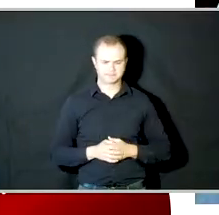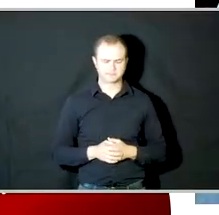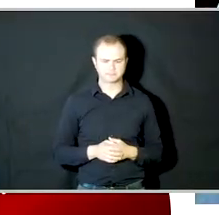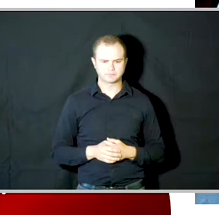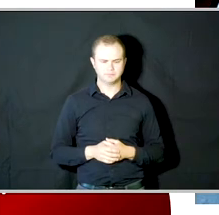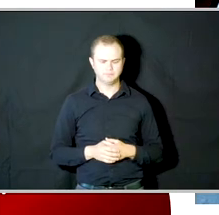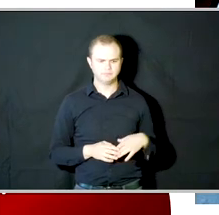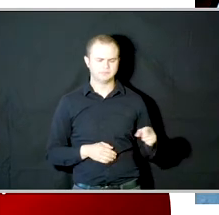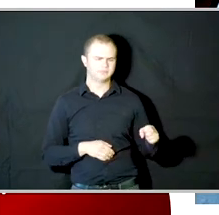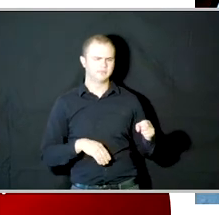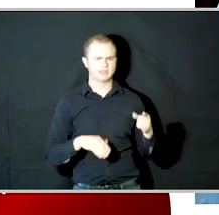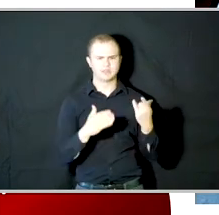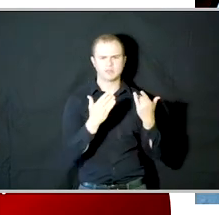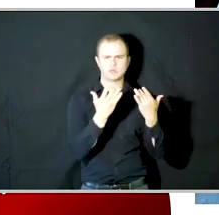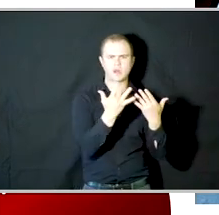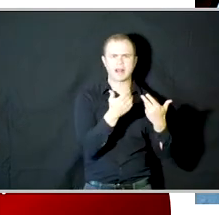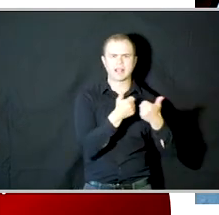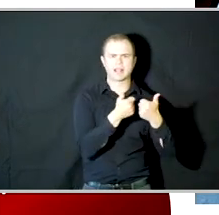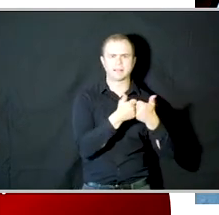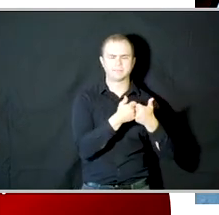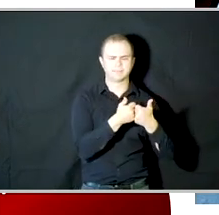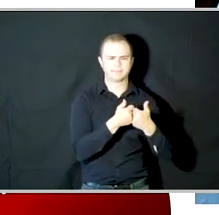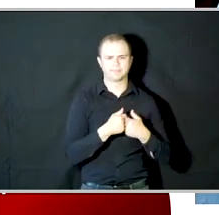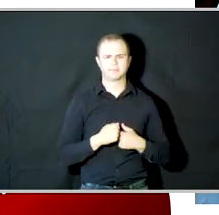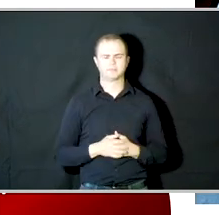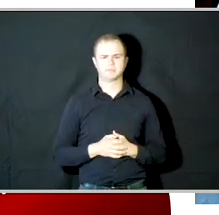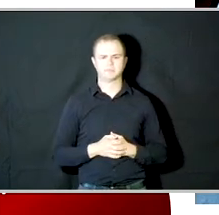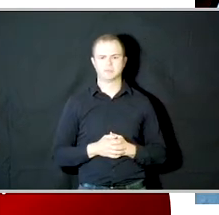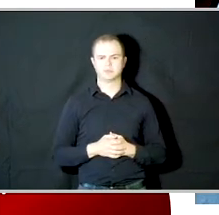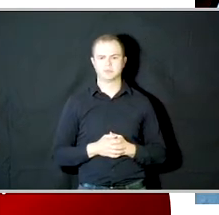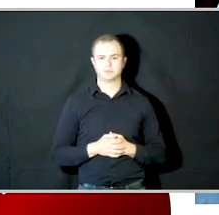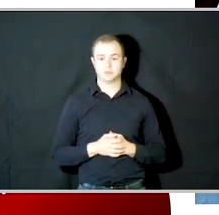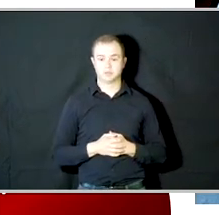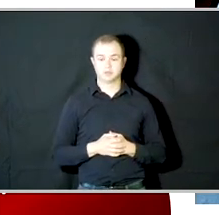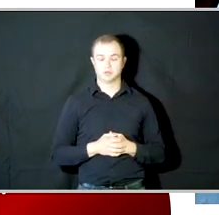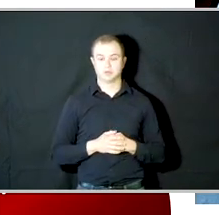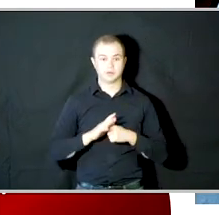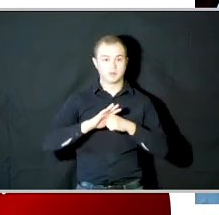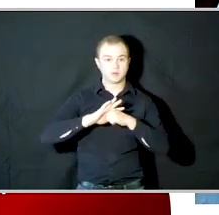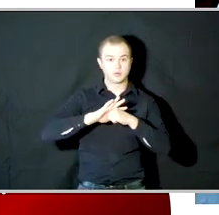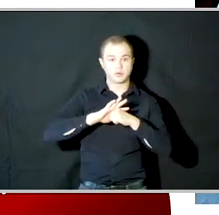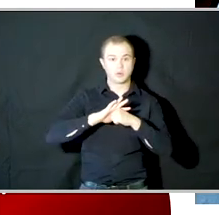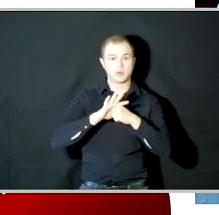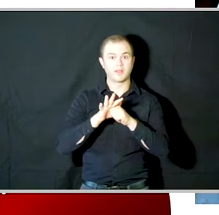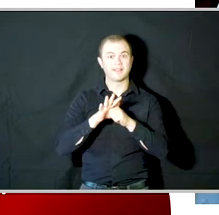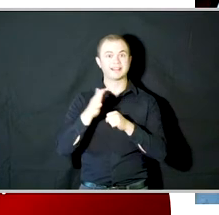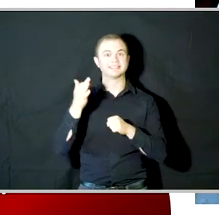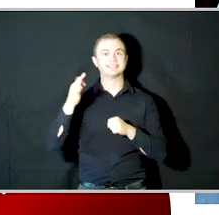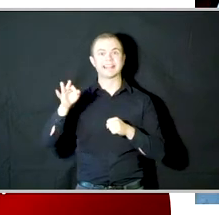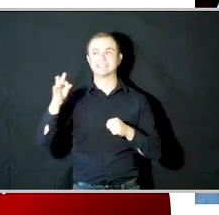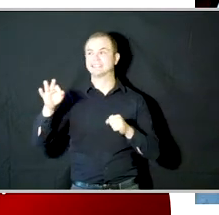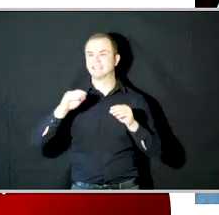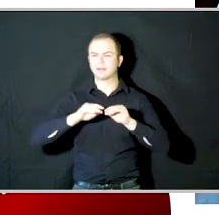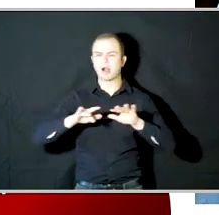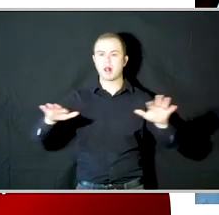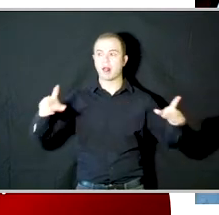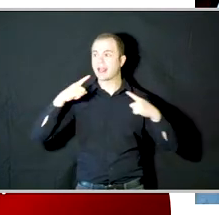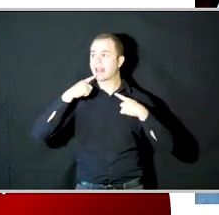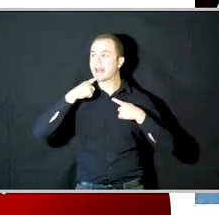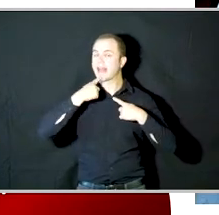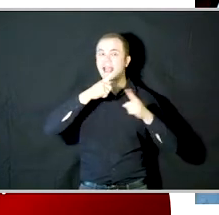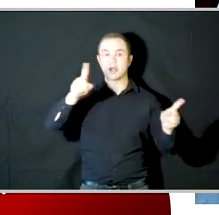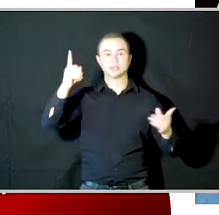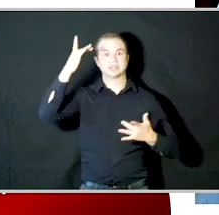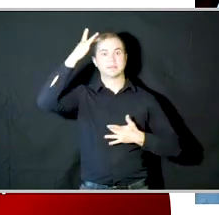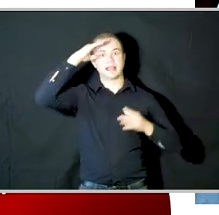The Waiting Game. It has been 1 year since COVID-19 was declared a pandemic by the World